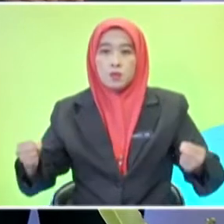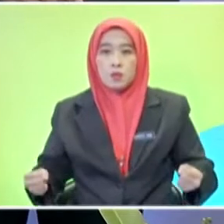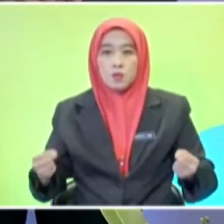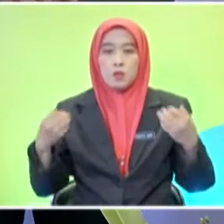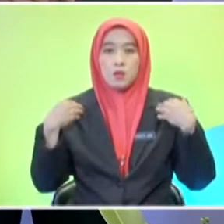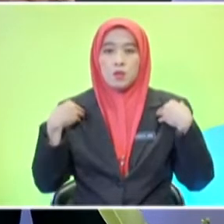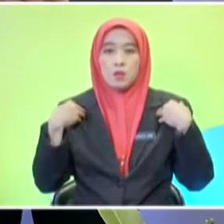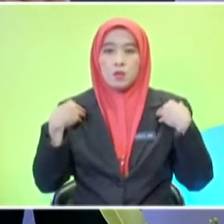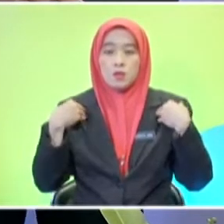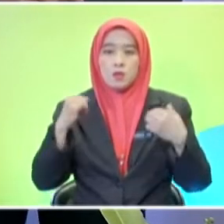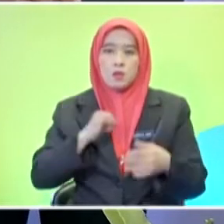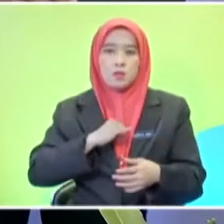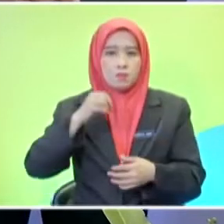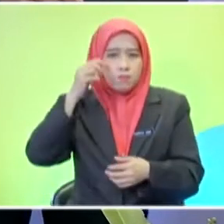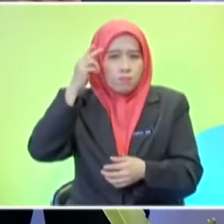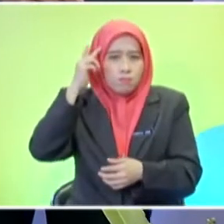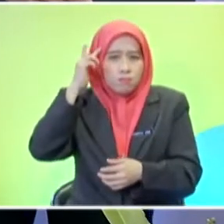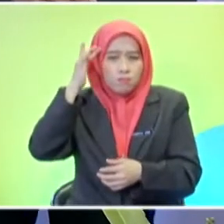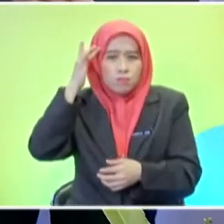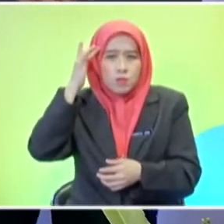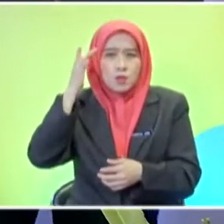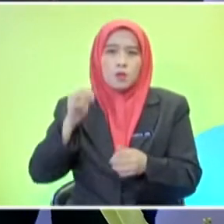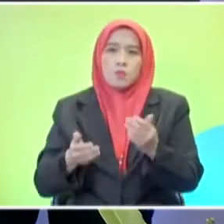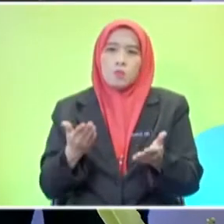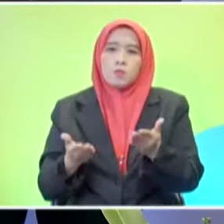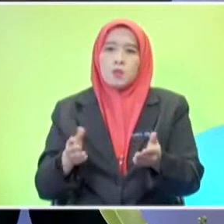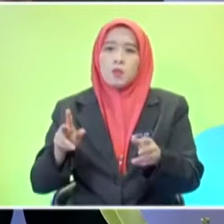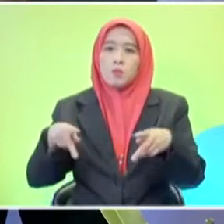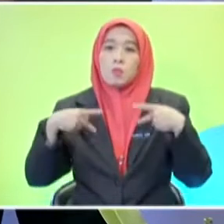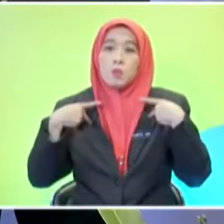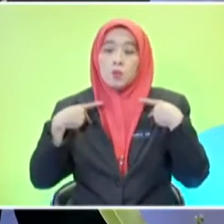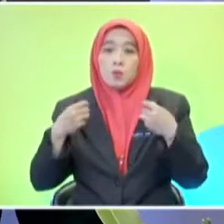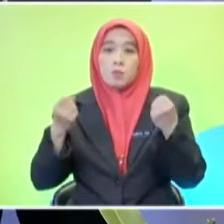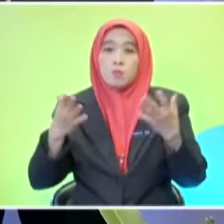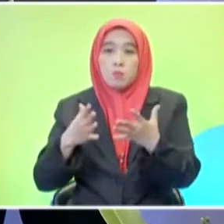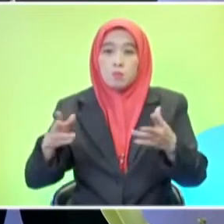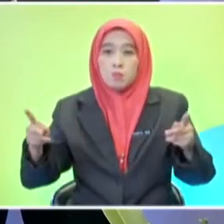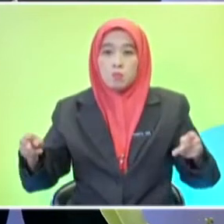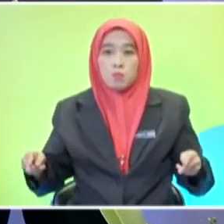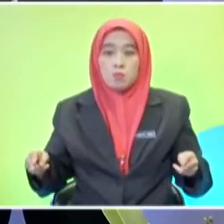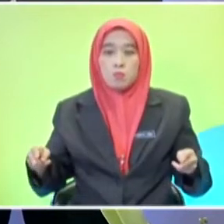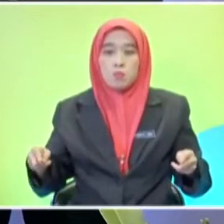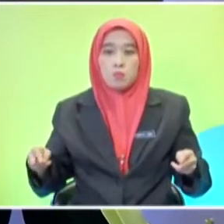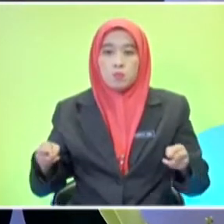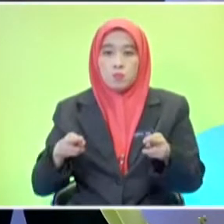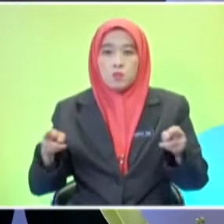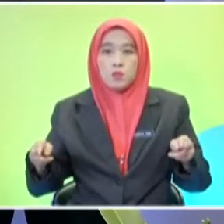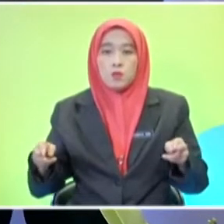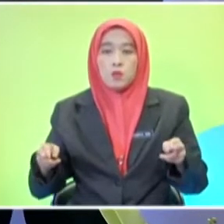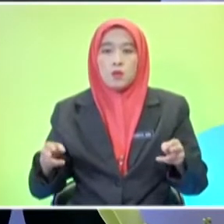was curious. So I asked him, why do we need a lot of space? Oh, each Musang King tree requires at least 9 meters of